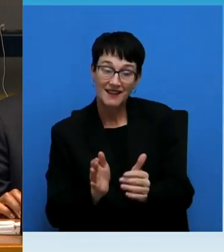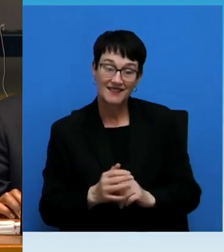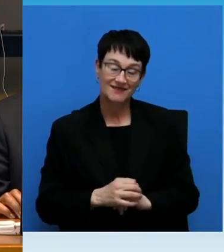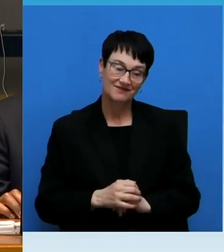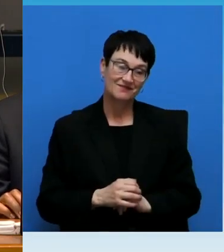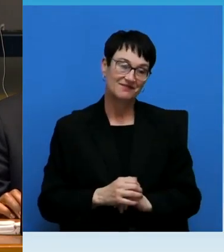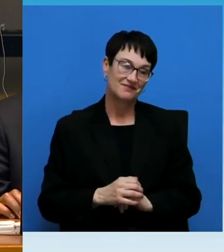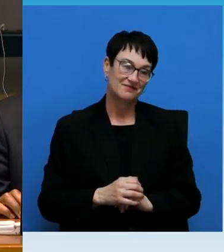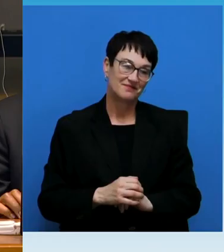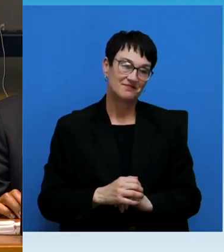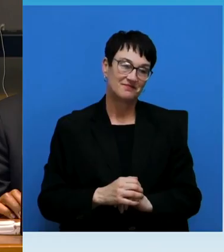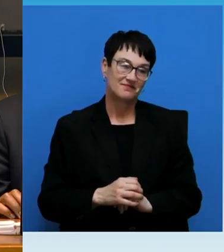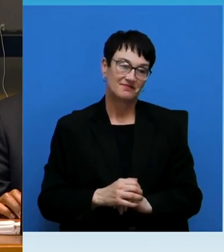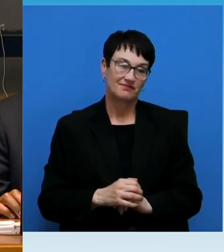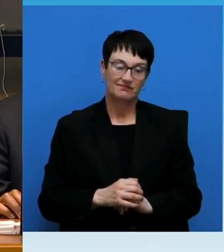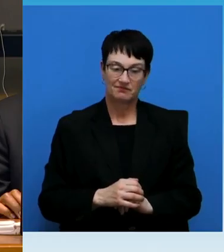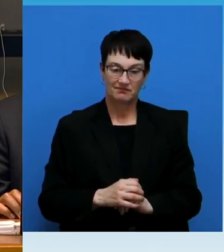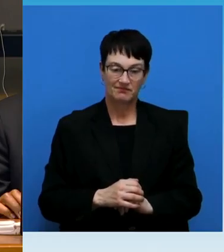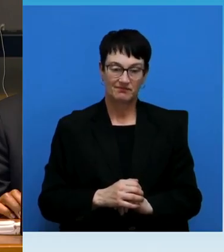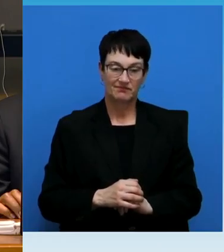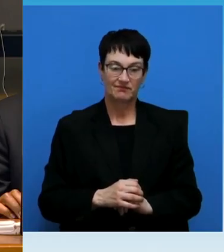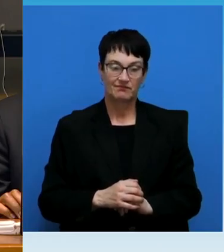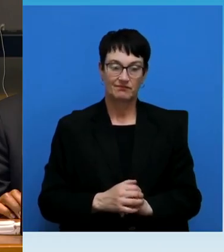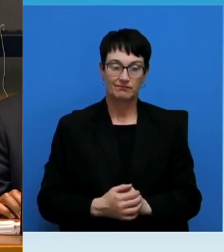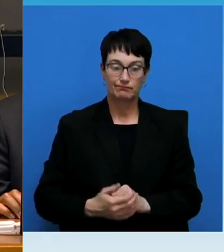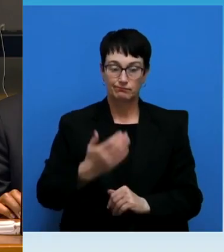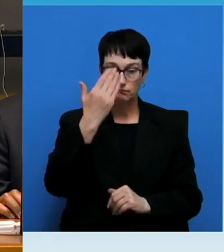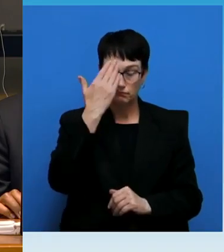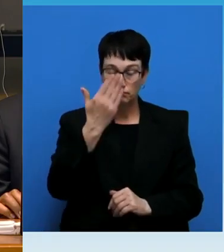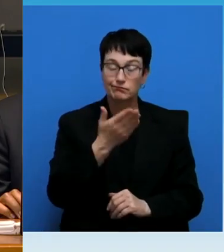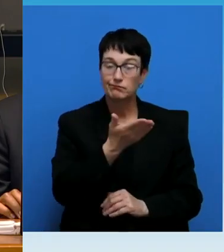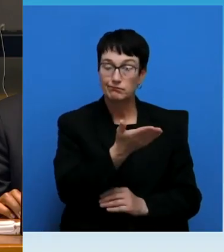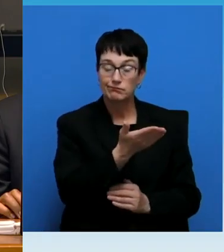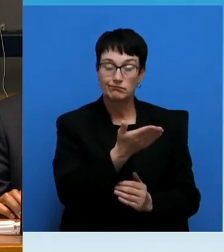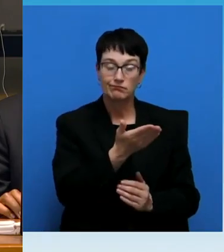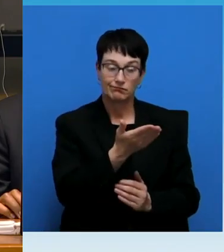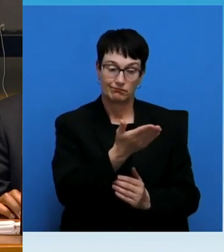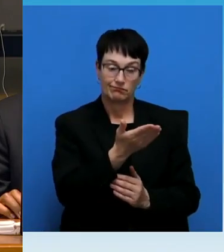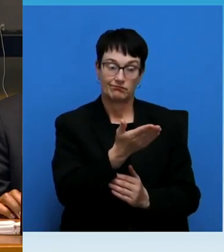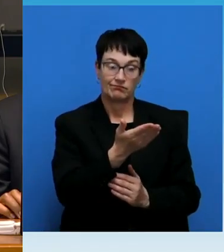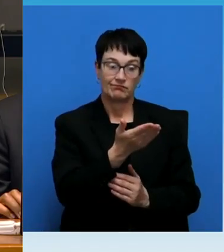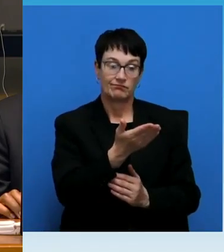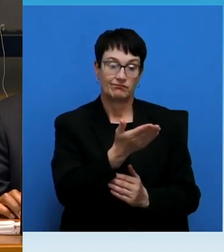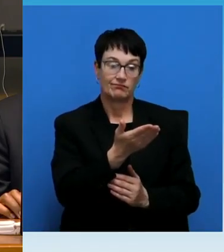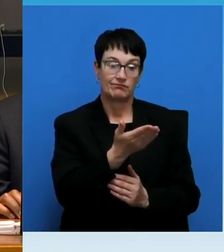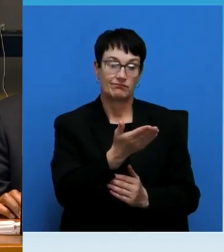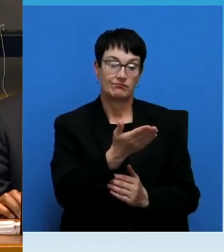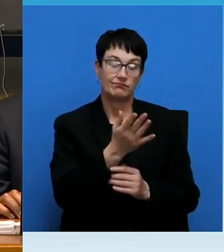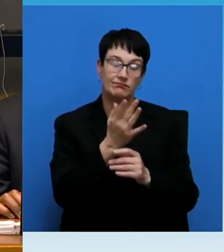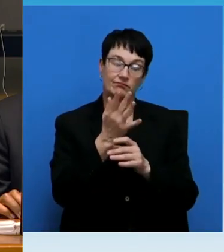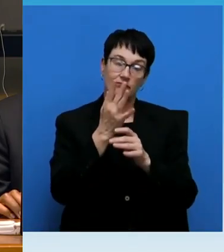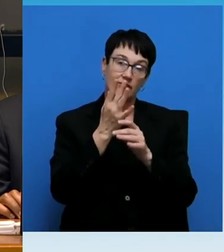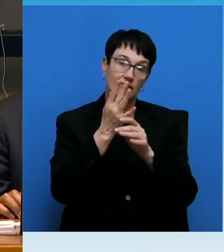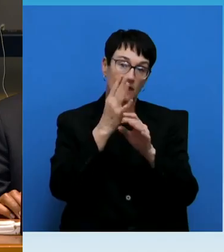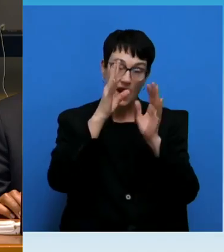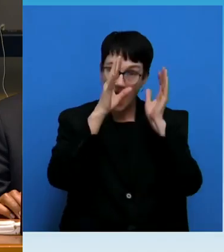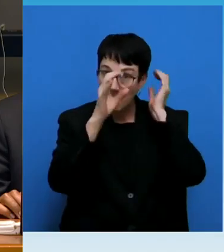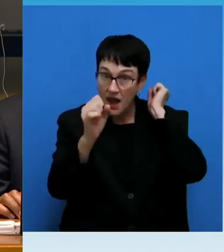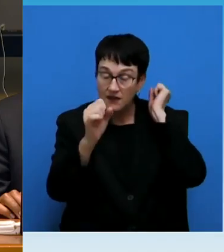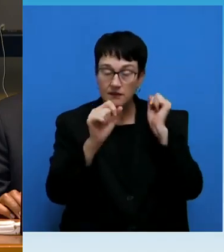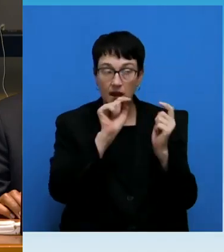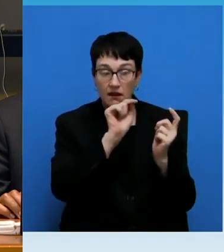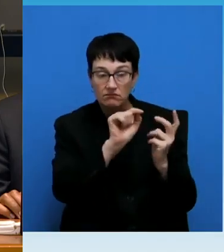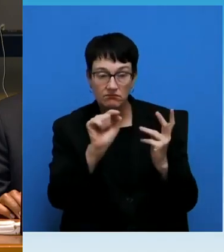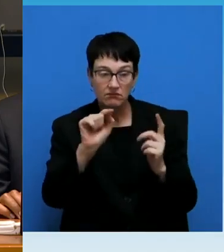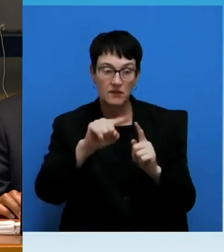Excellency Madam Hiba Hagras, Special Rapporteur on the Right of Persons with Disability, It's such heartwarming to listen